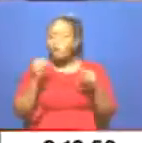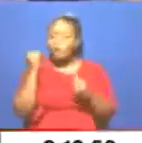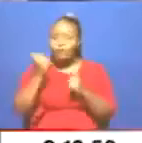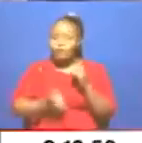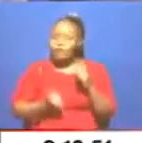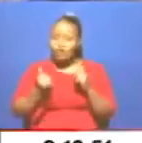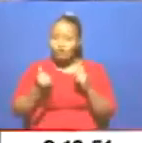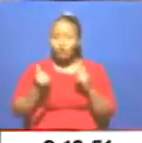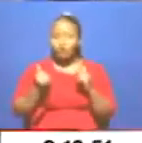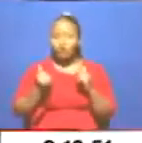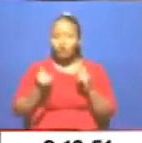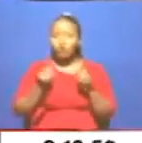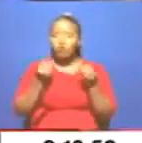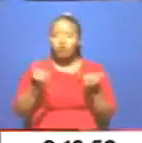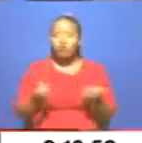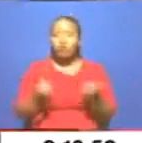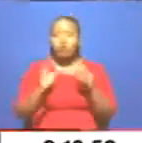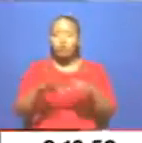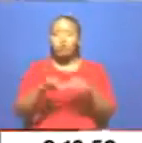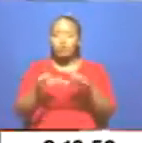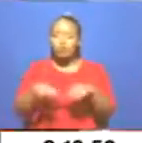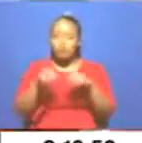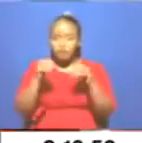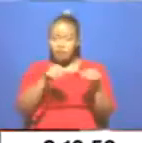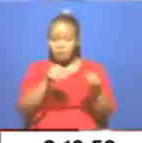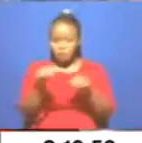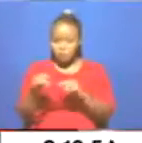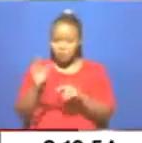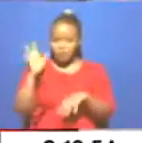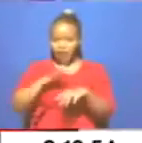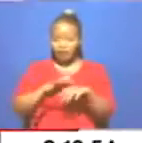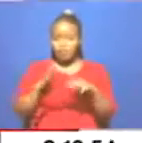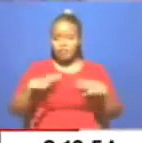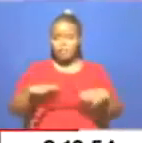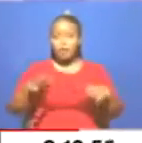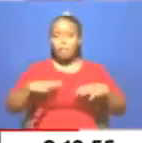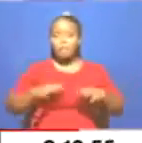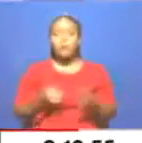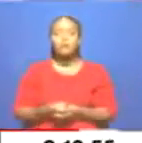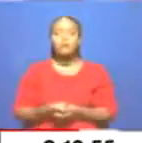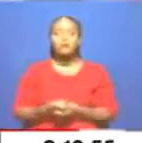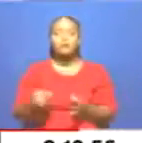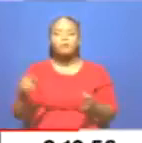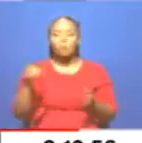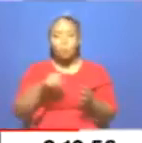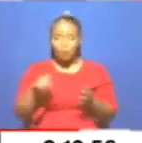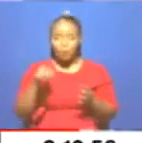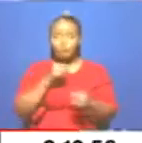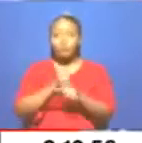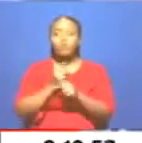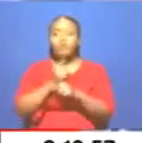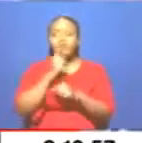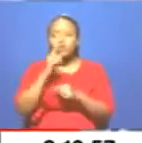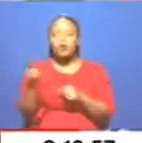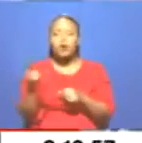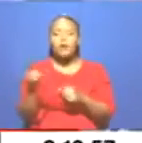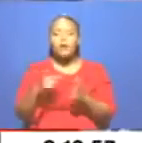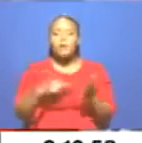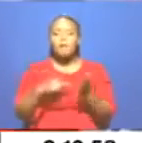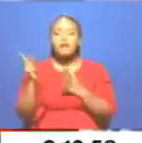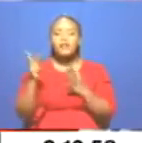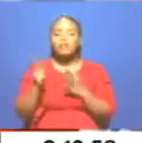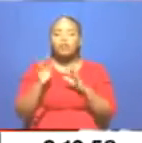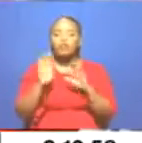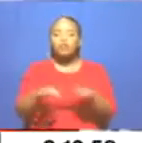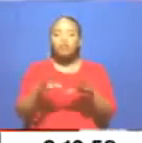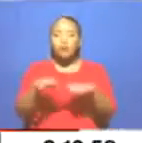menace affecting most of the farmers. Vile vile tutarudisha bei ya mbolea chini